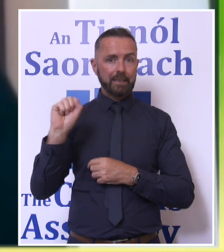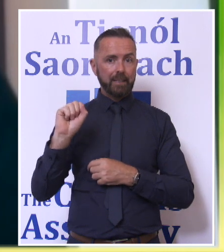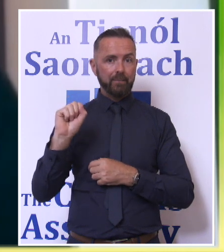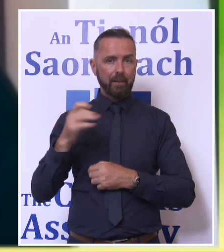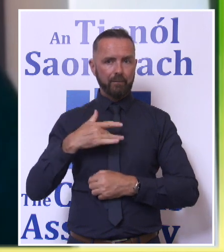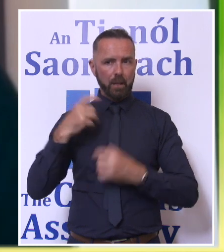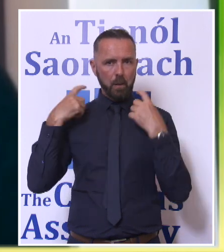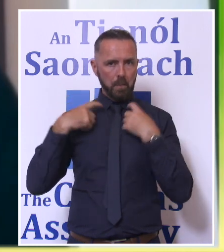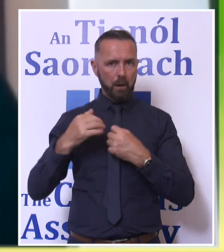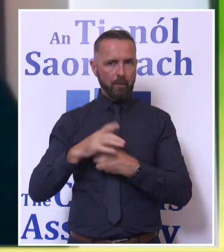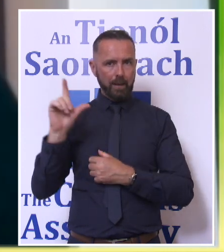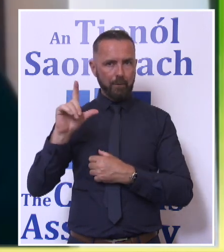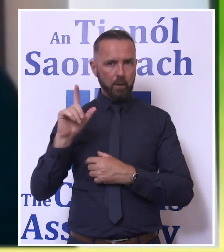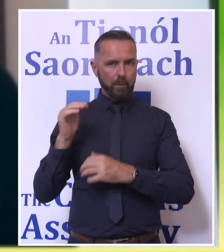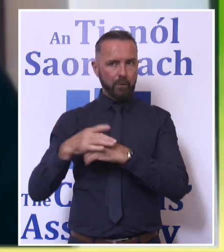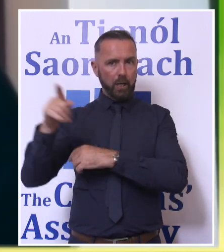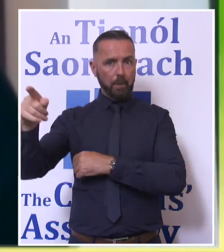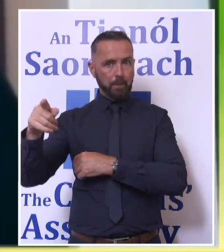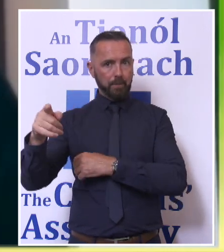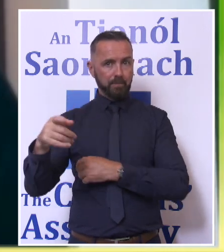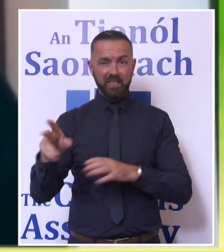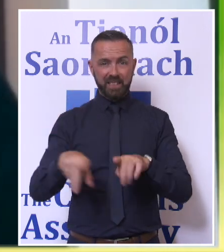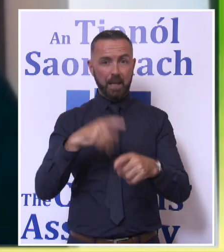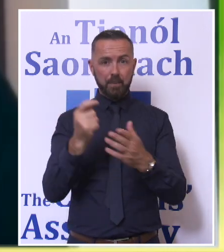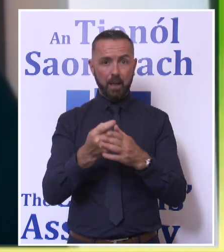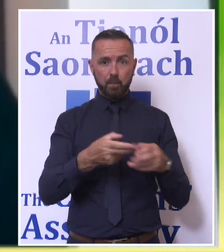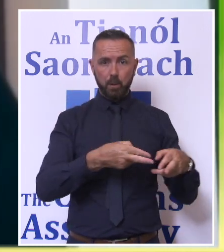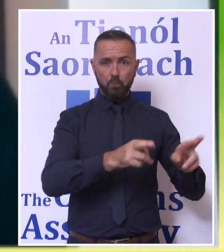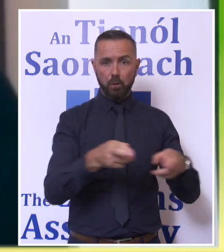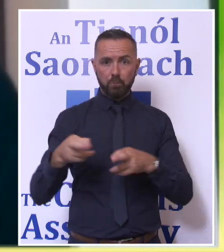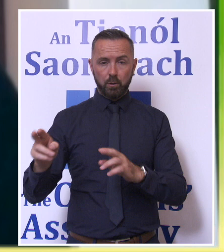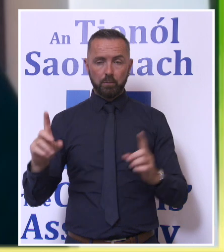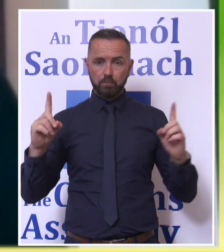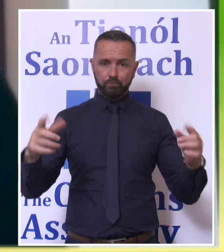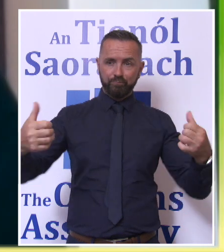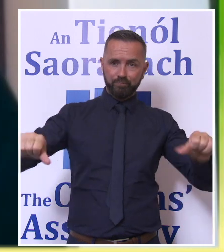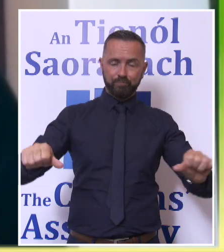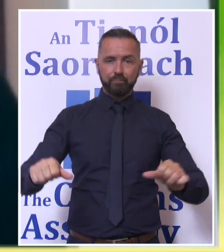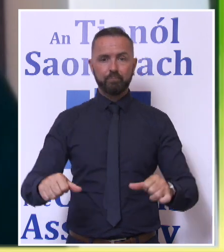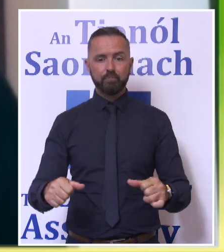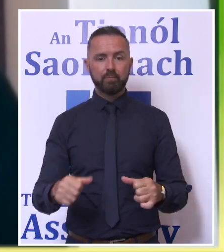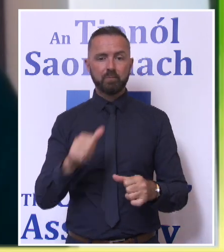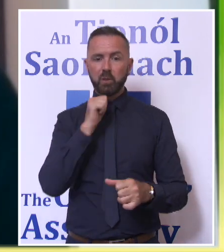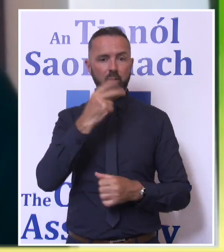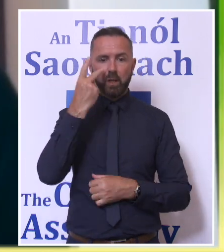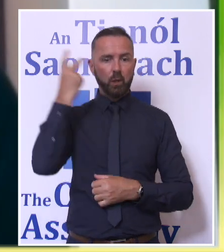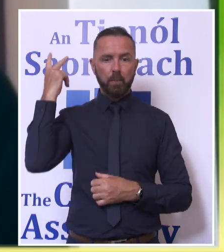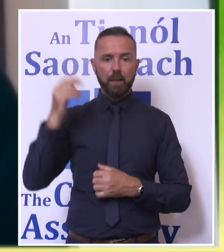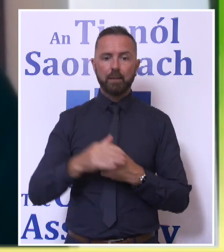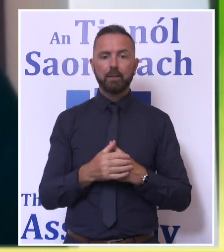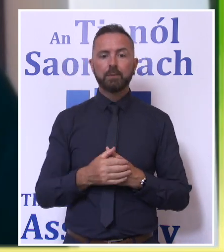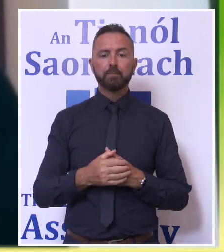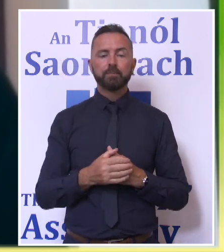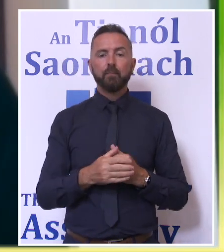the first mayors of Greater Manchester in the Liverpool City region. And none of us, we don't look back at all. You know, when you're out